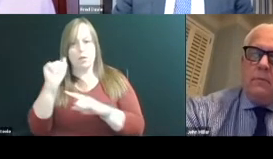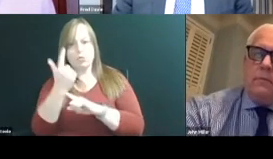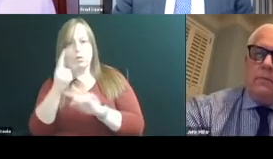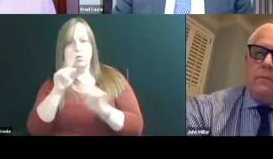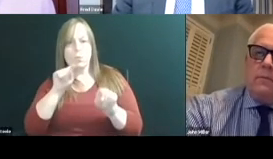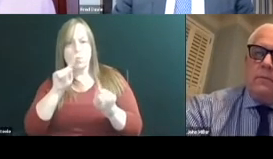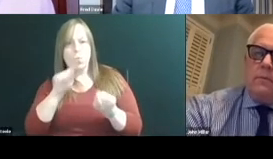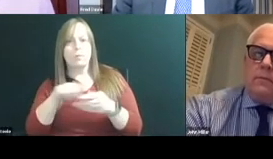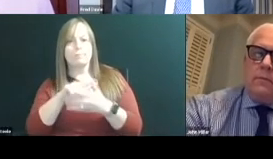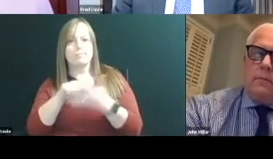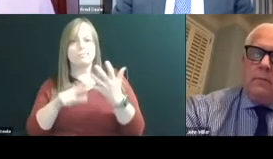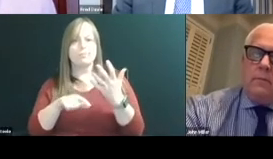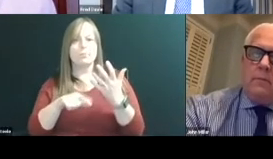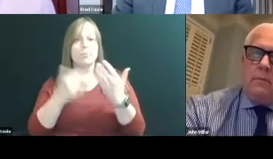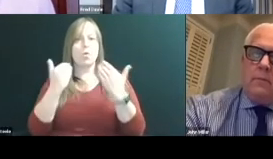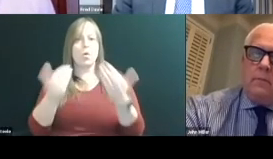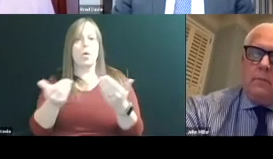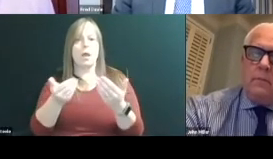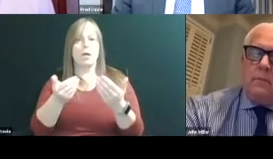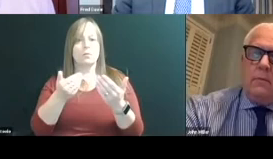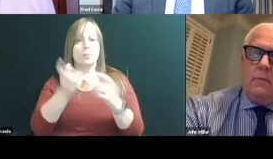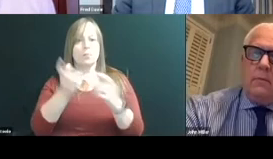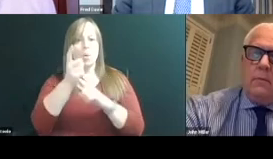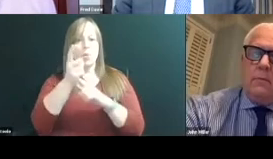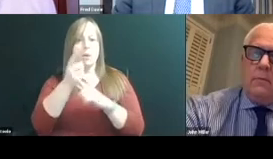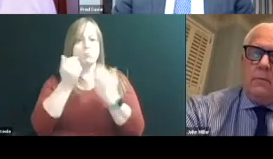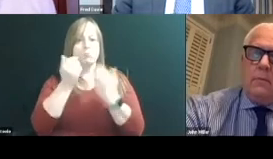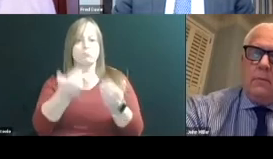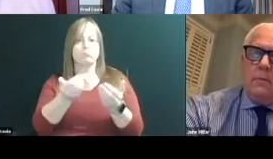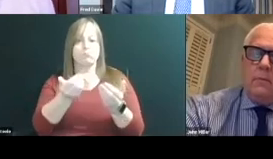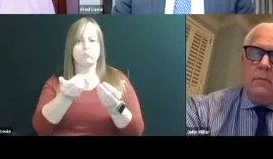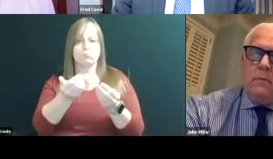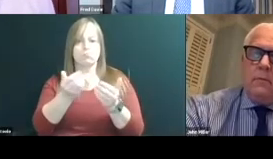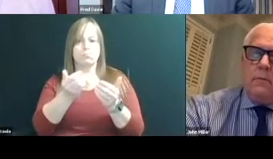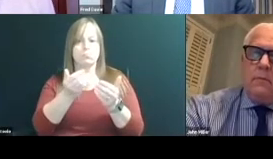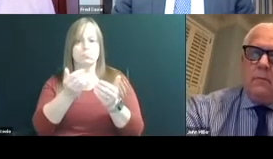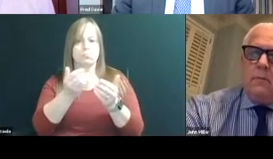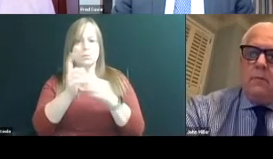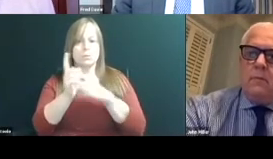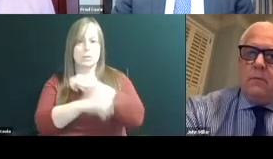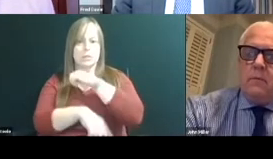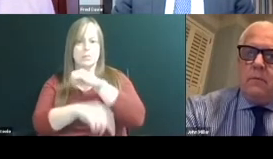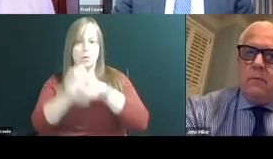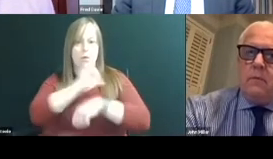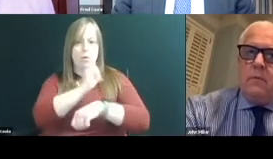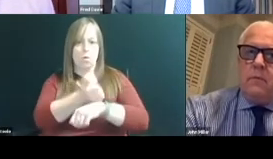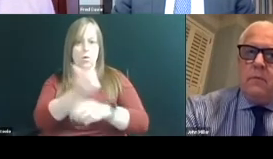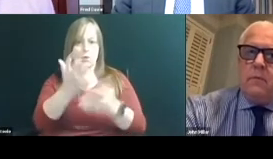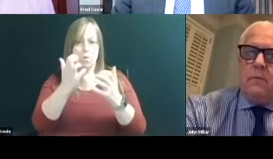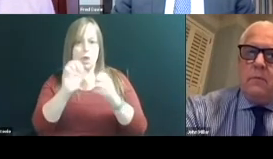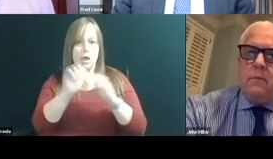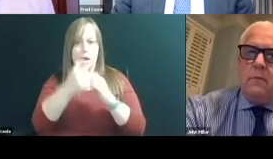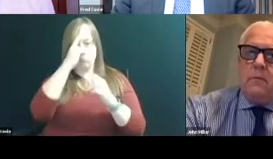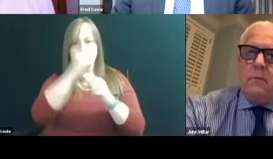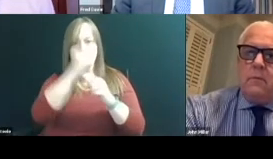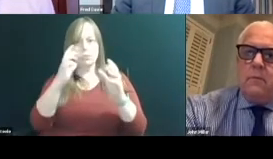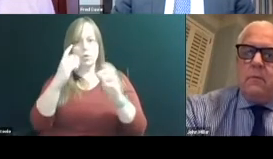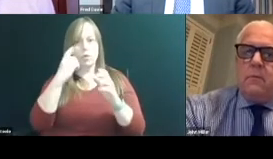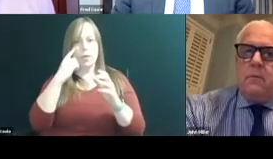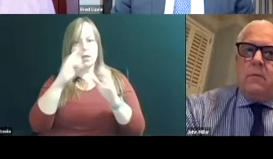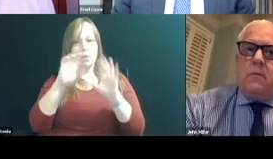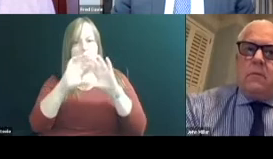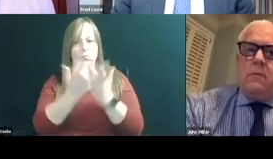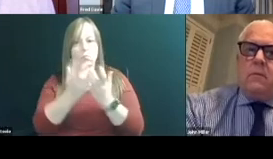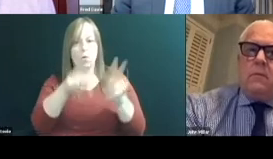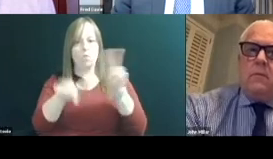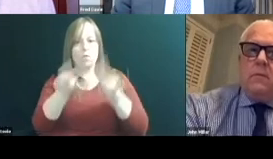report. But go ahead and take a moment on the ultimate disciplinary authority, if you'd like, and then how you're thinking about oversight